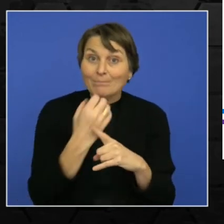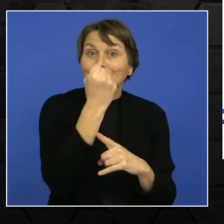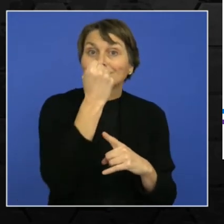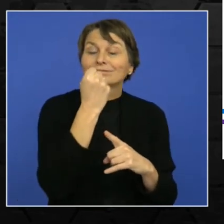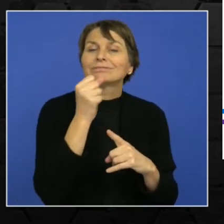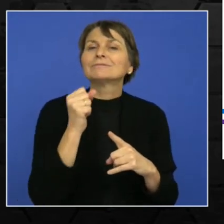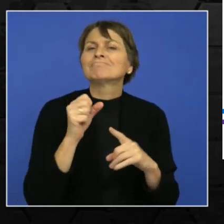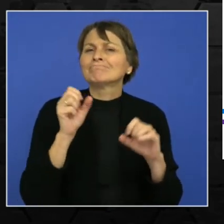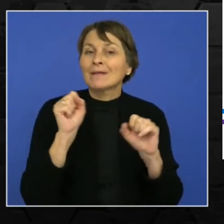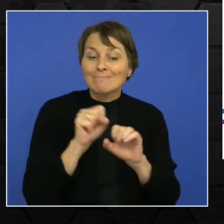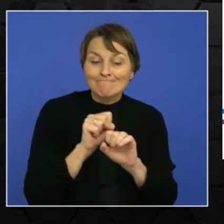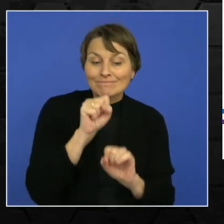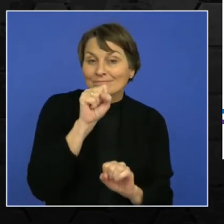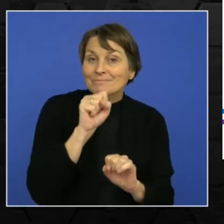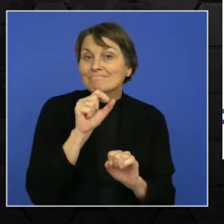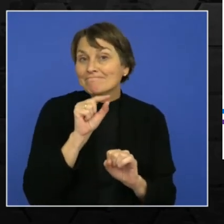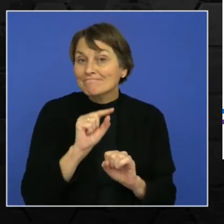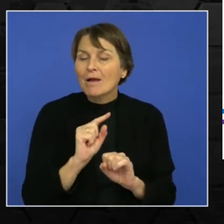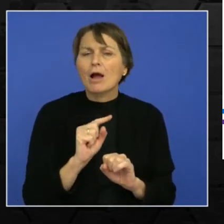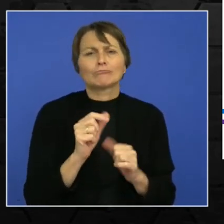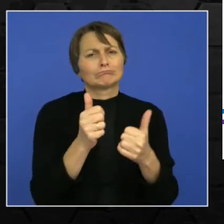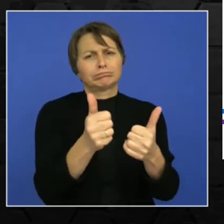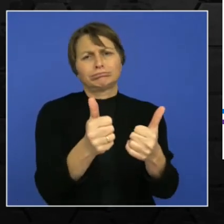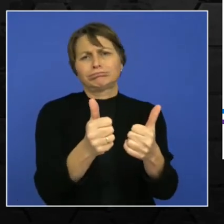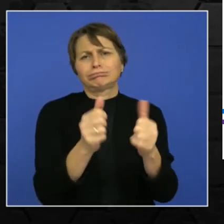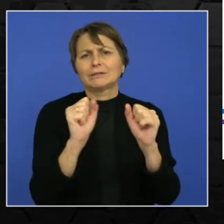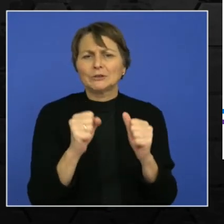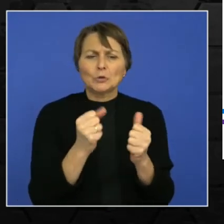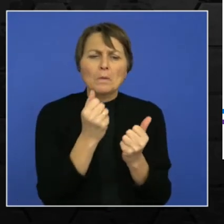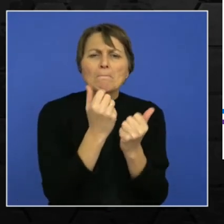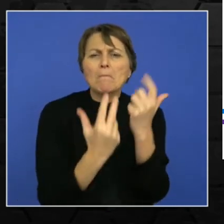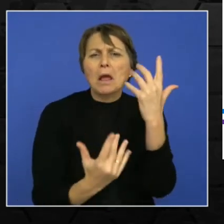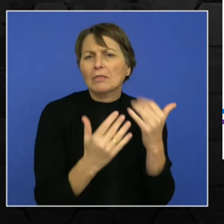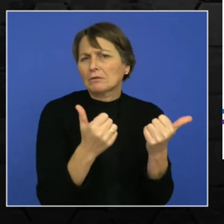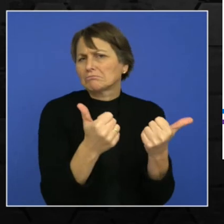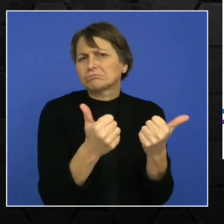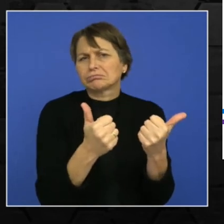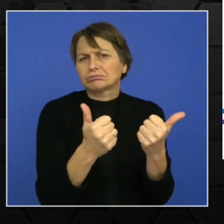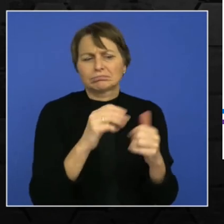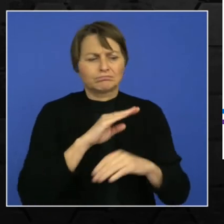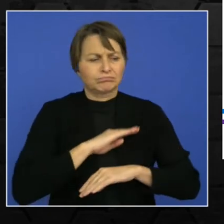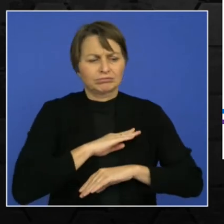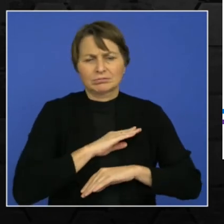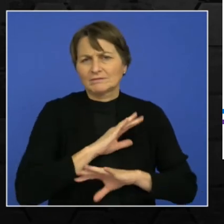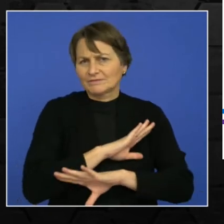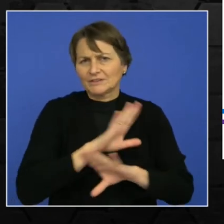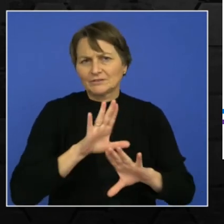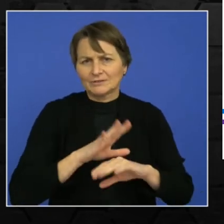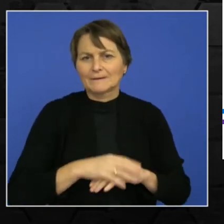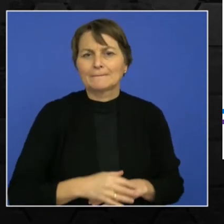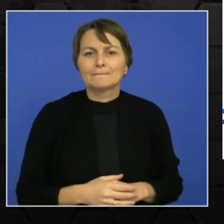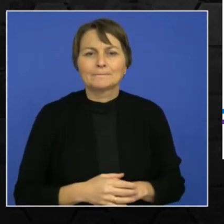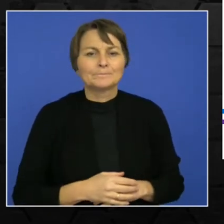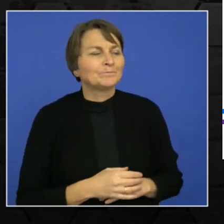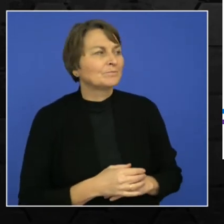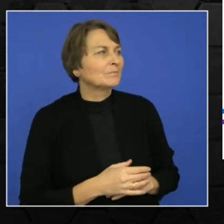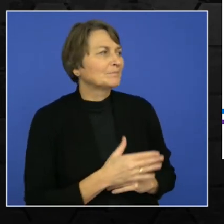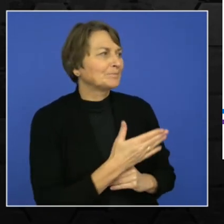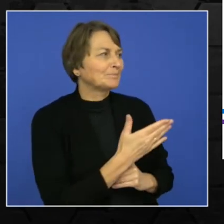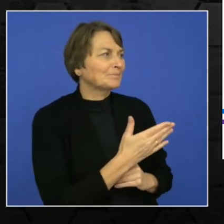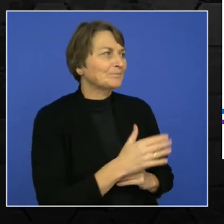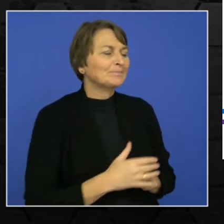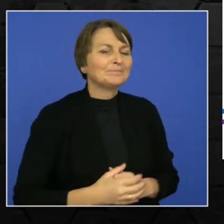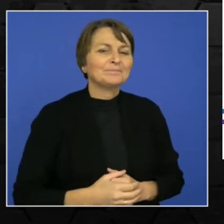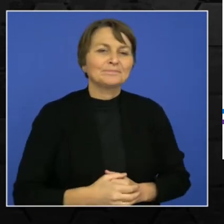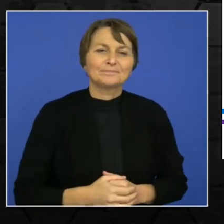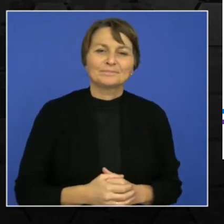capable um, in dealing with math problems that you face in NLP or ML. And there is